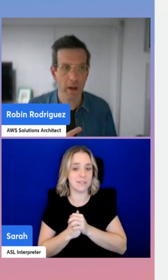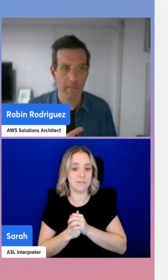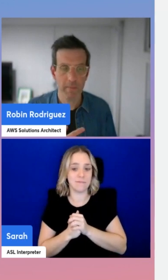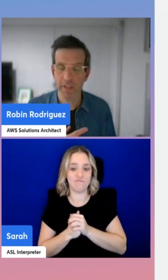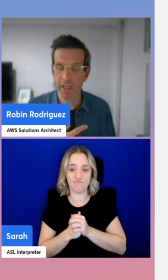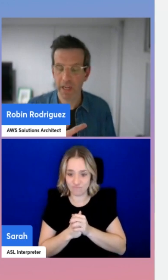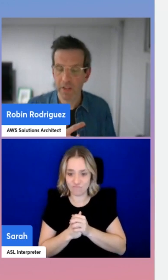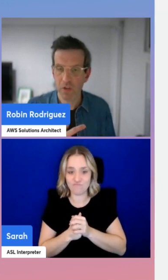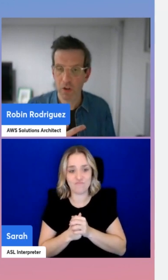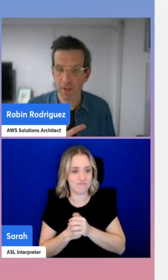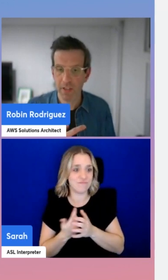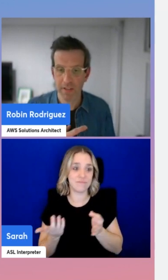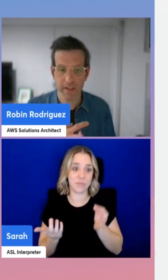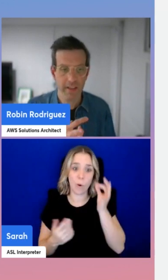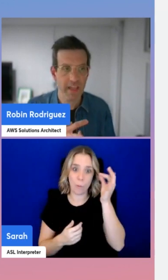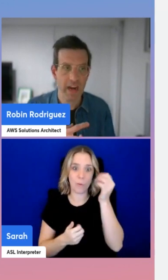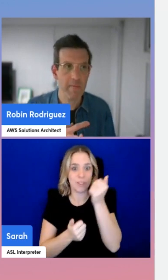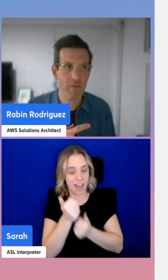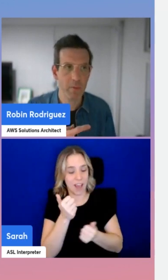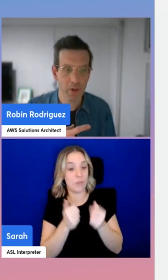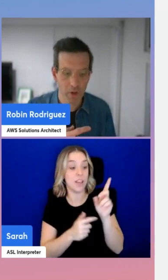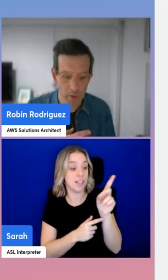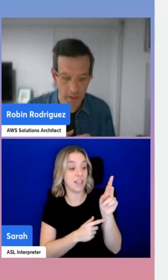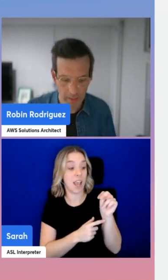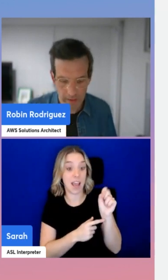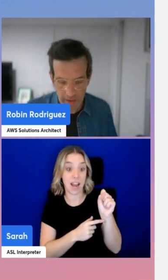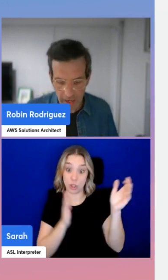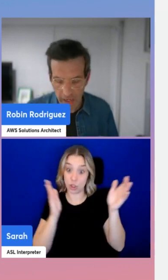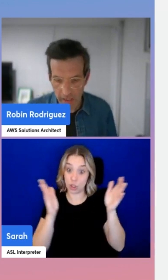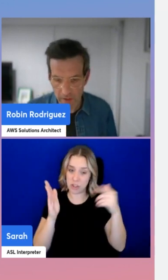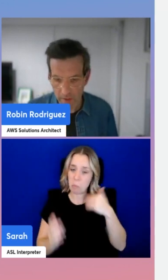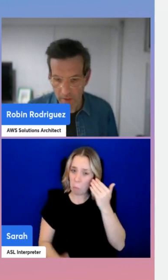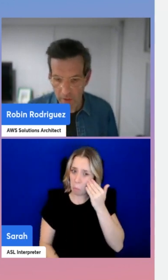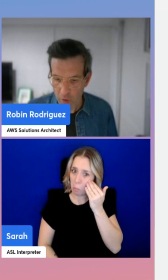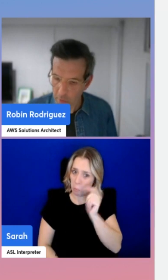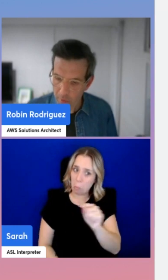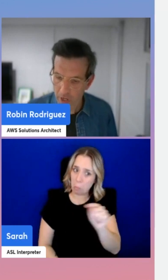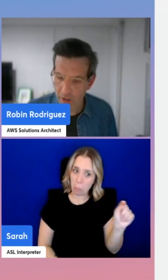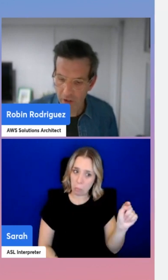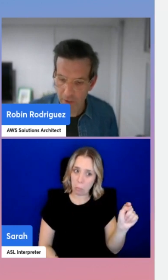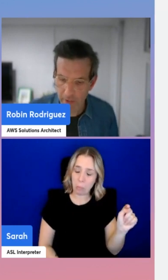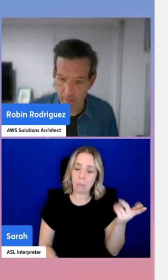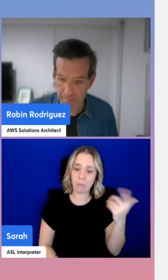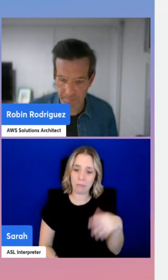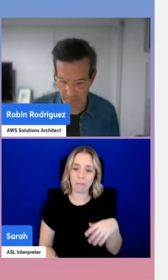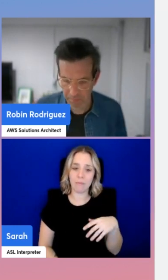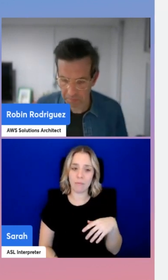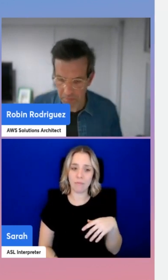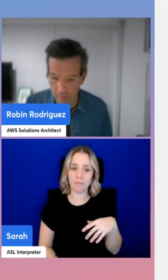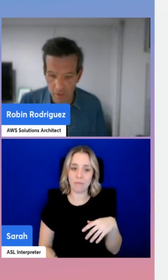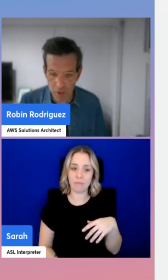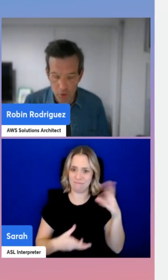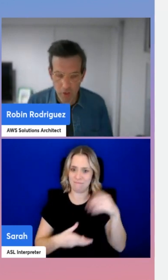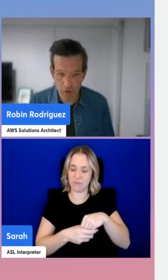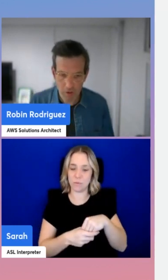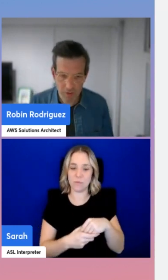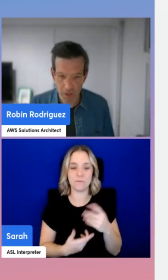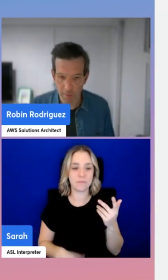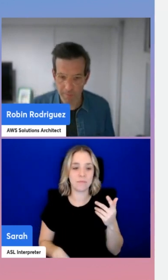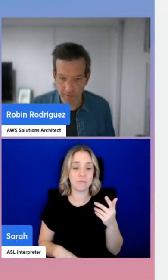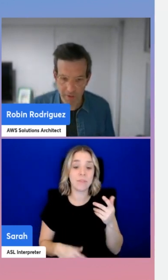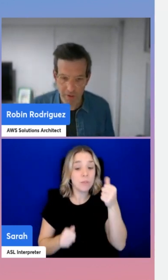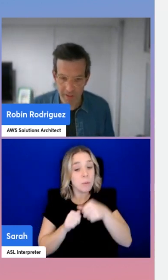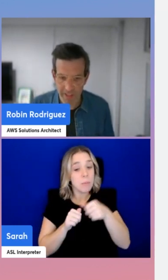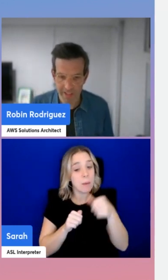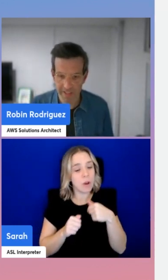every DNS service that I'm familiar with. And remember I talked about you can